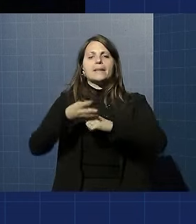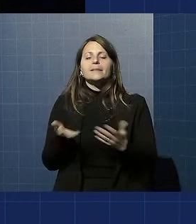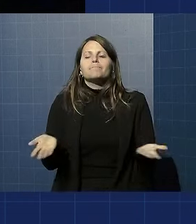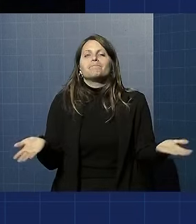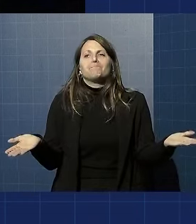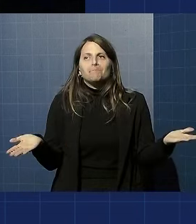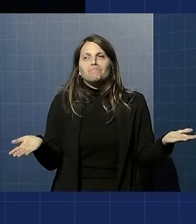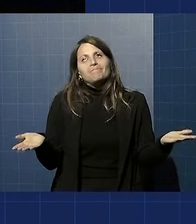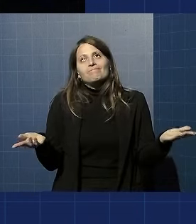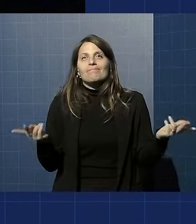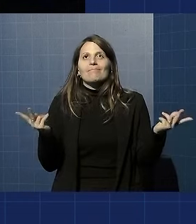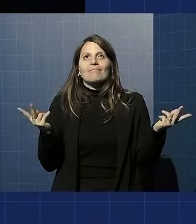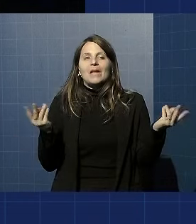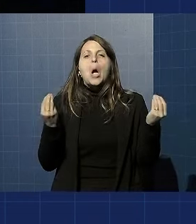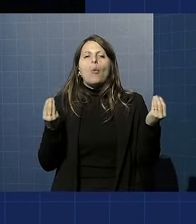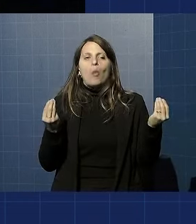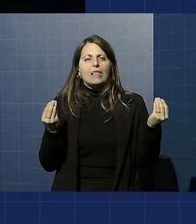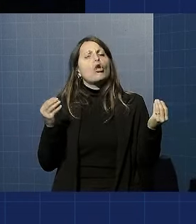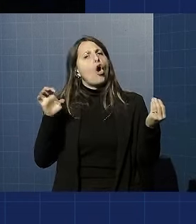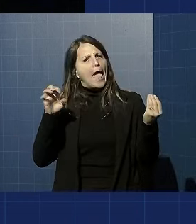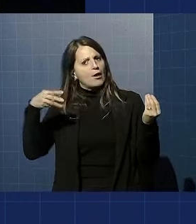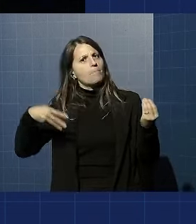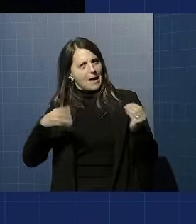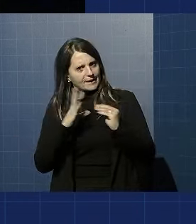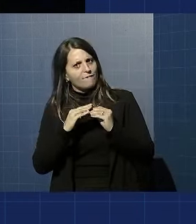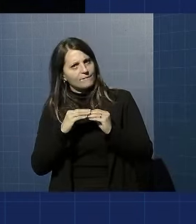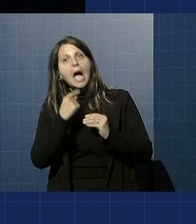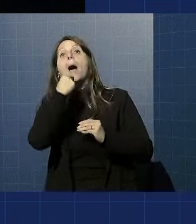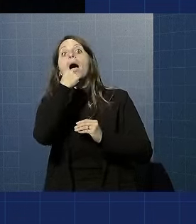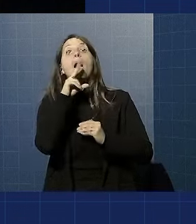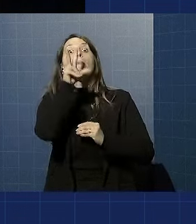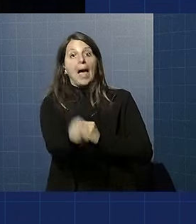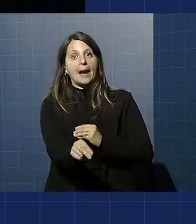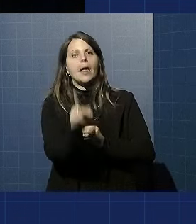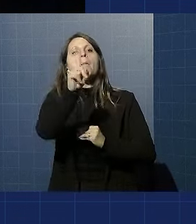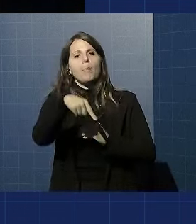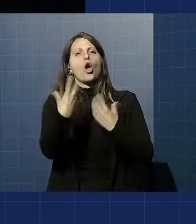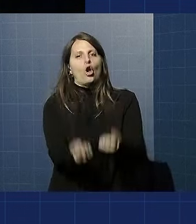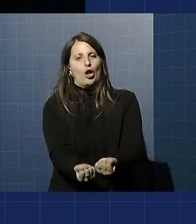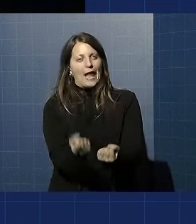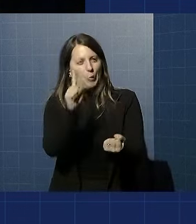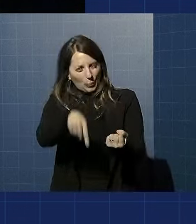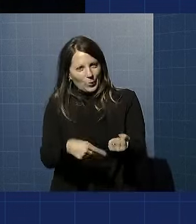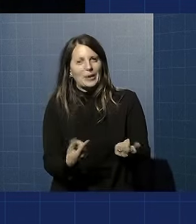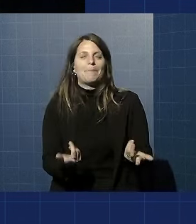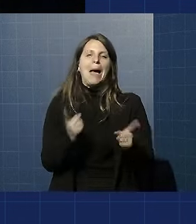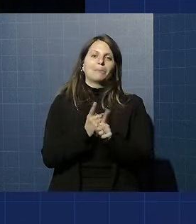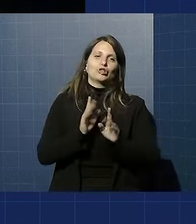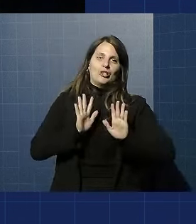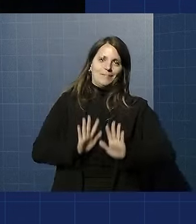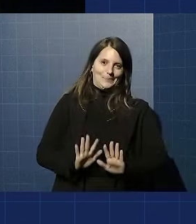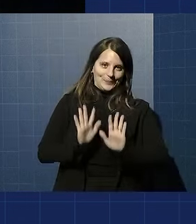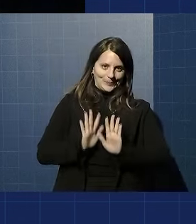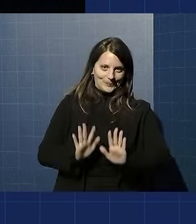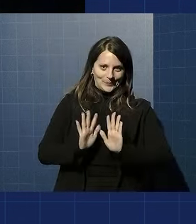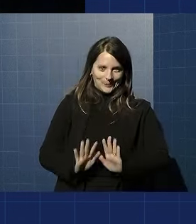a bit careful with that. But I think there's a difference between doing it and doing it ethically, safely.